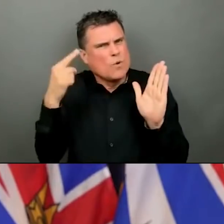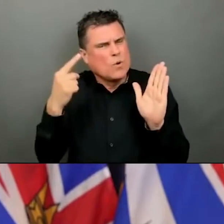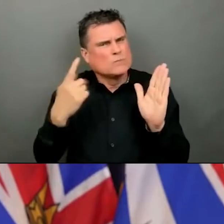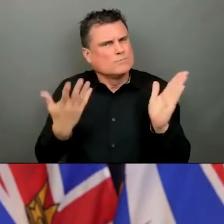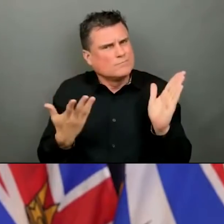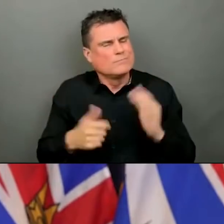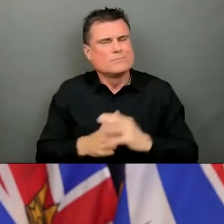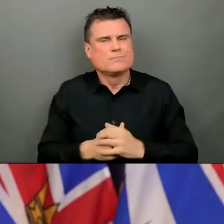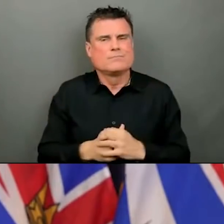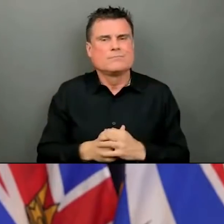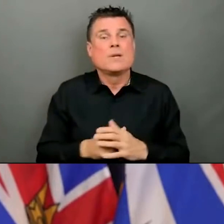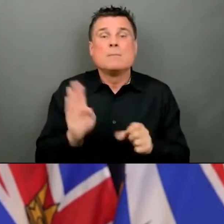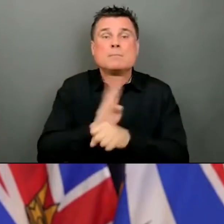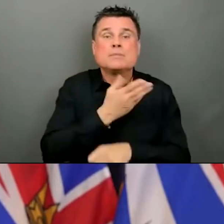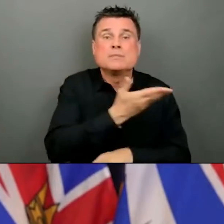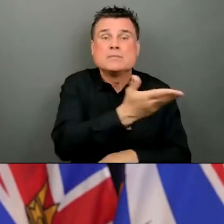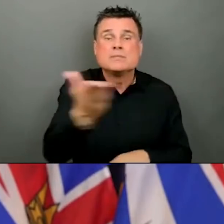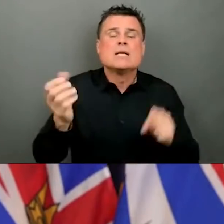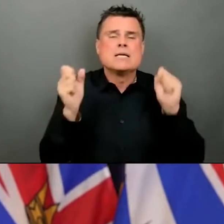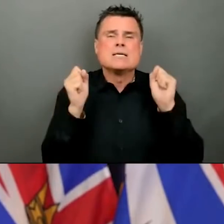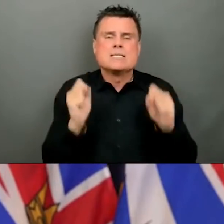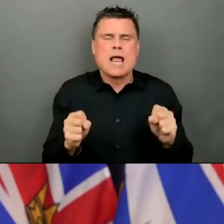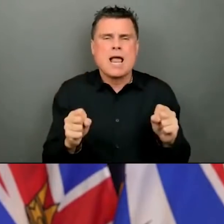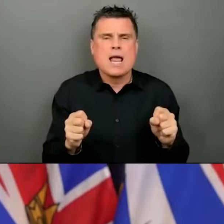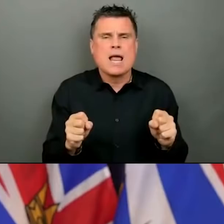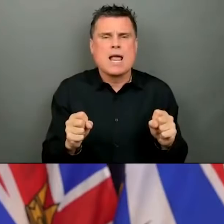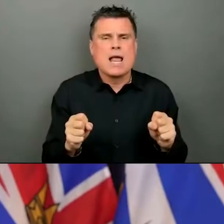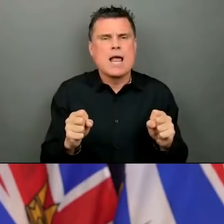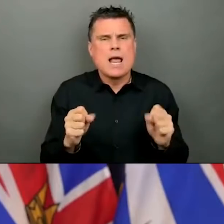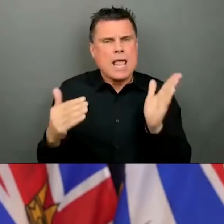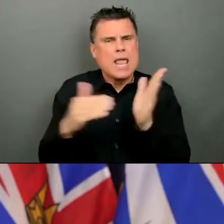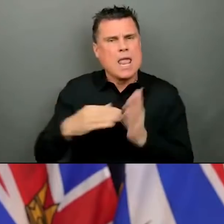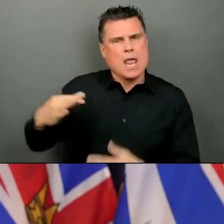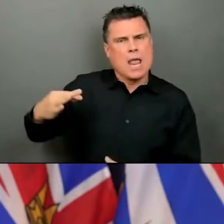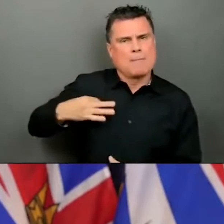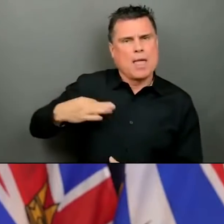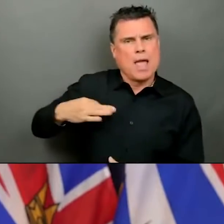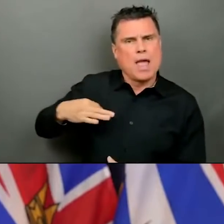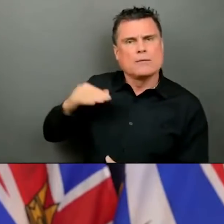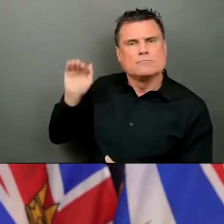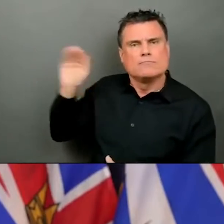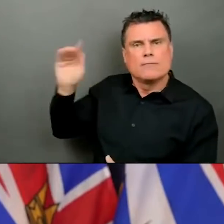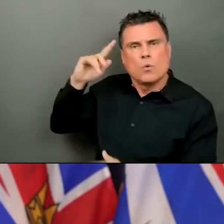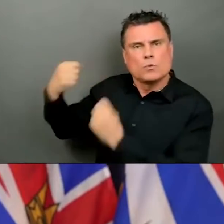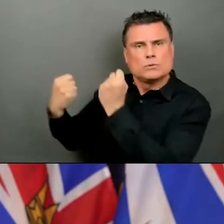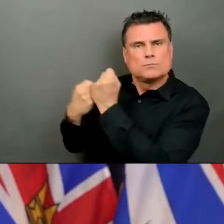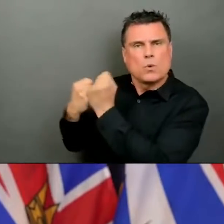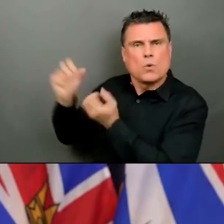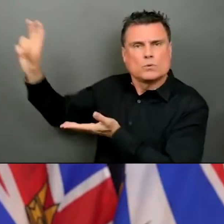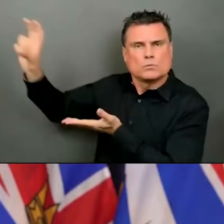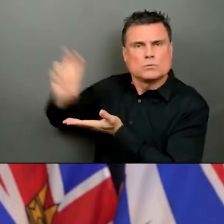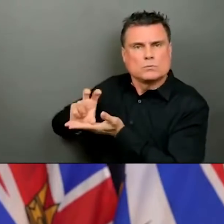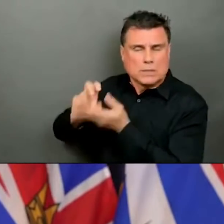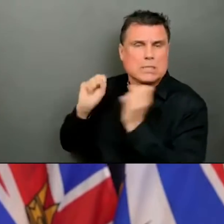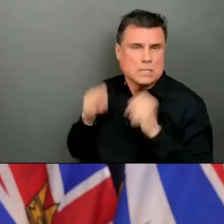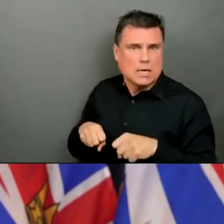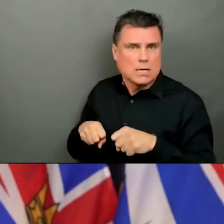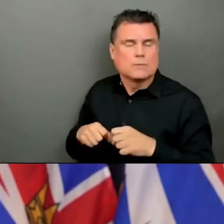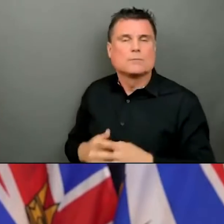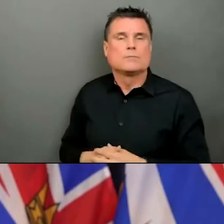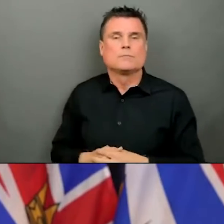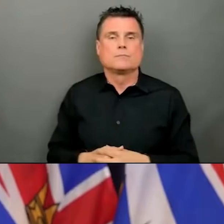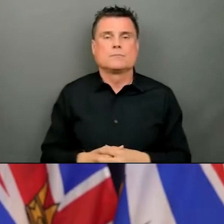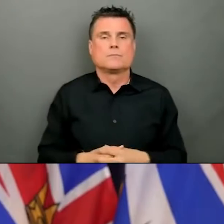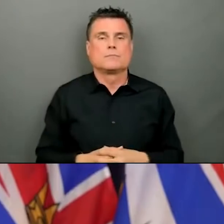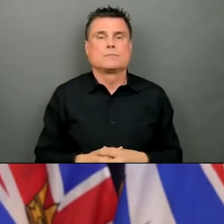second application to get through the second part of the circuit breaker. With respect to workplaces, Dr. Henry has been saying